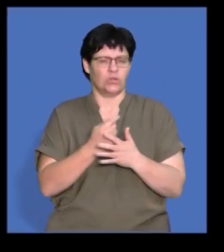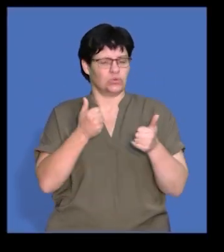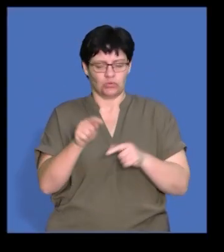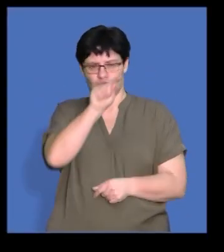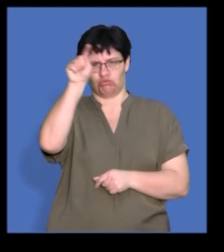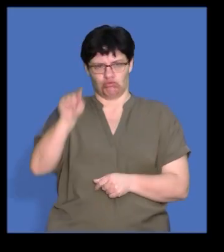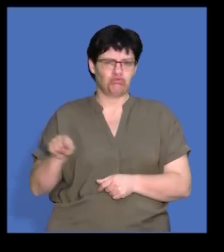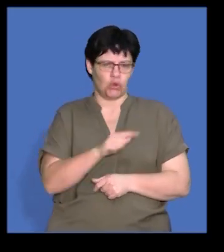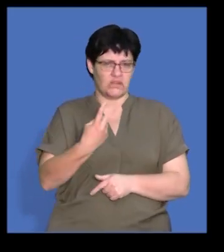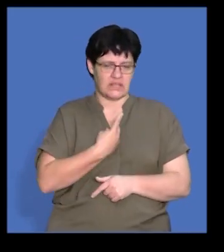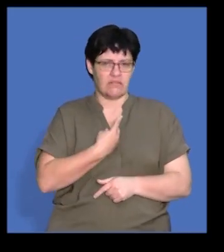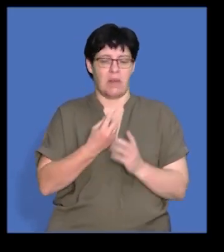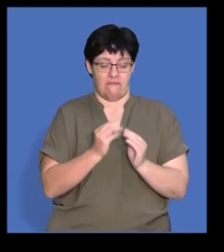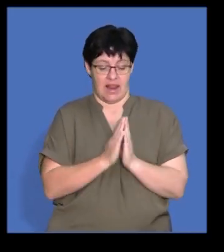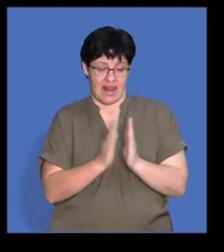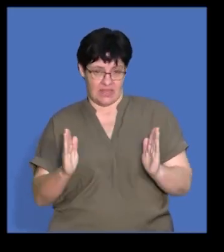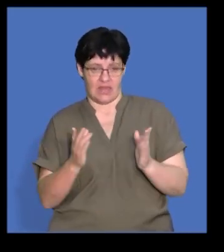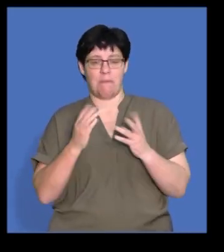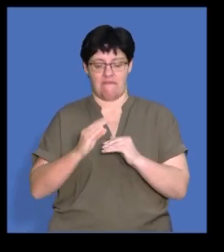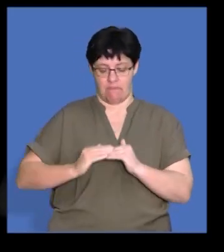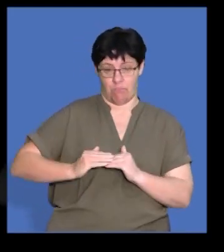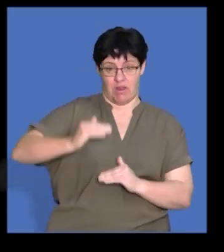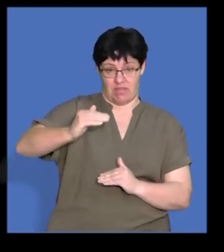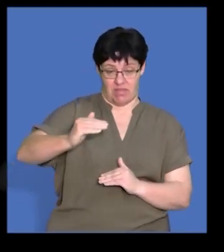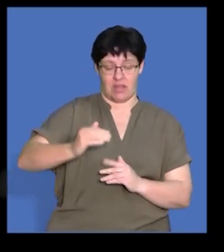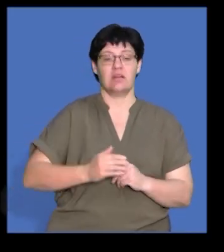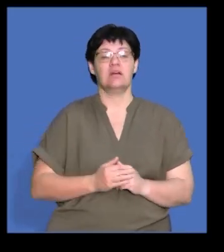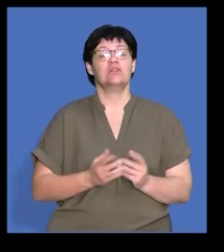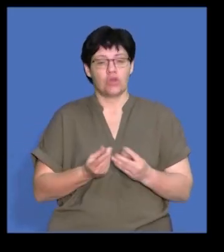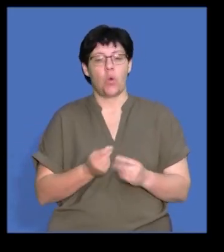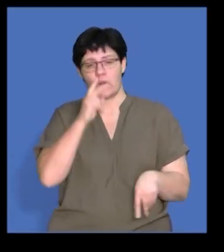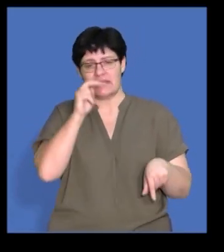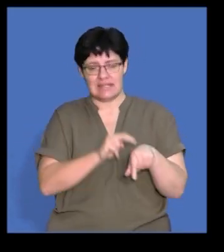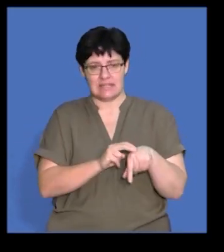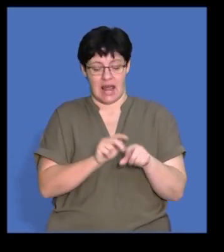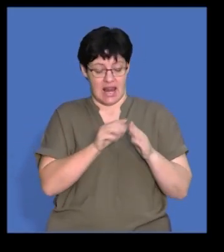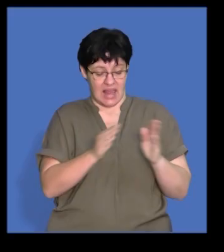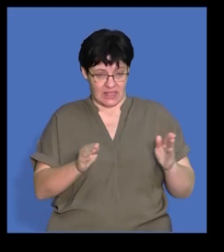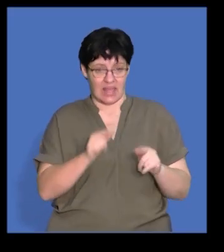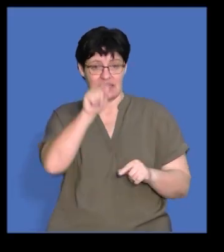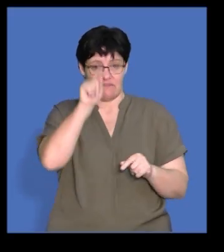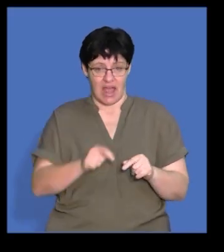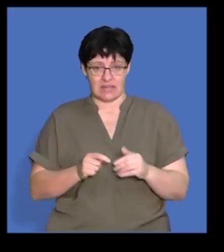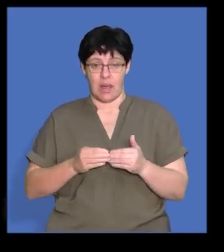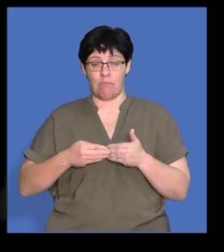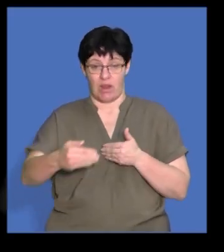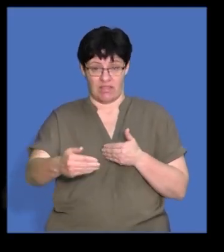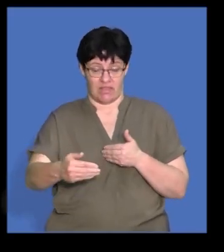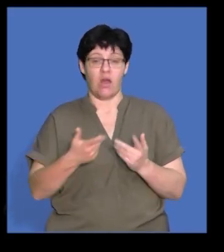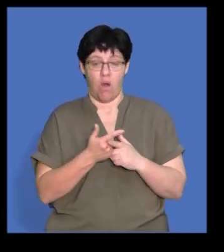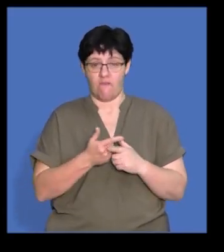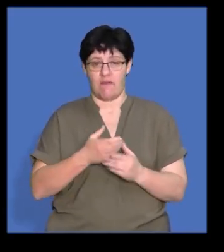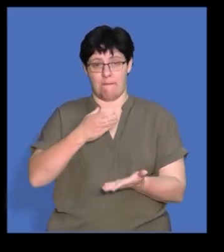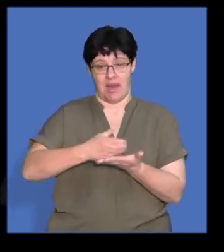drawing, and I'm going to put my length, and I've got my breadth, and I need to divide the length of my box by my breadth of my